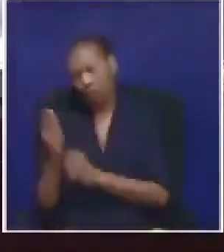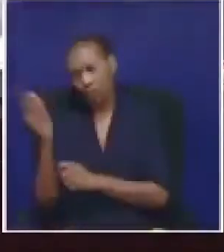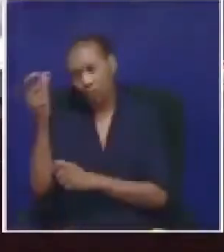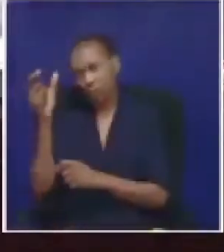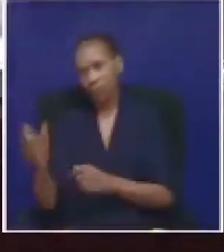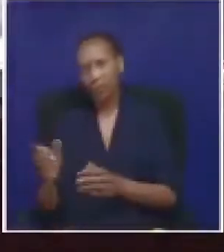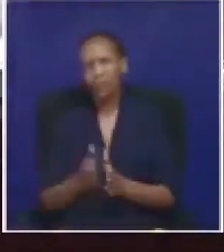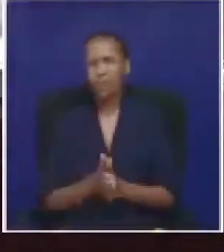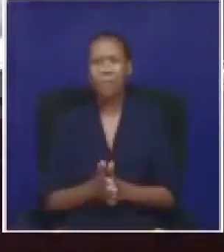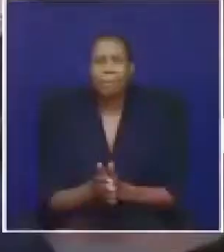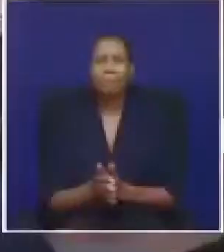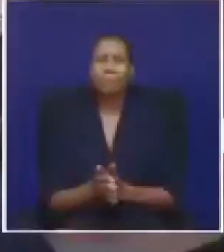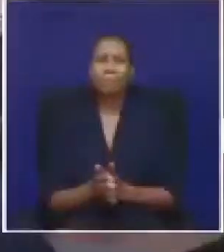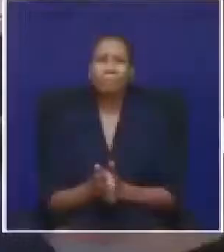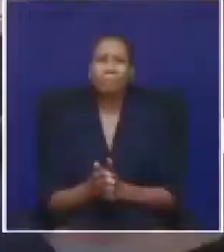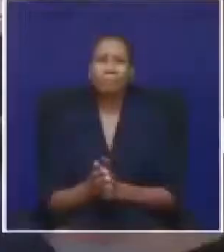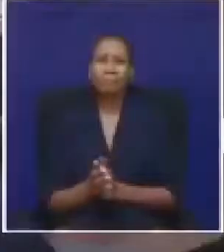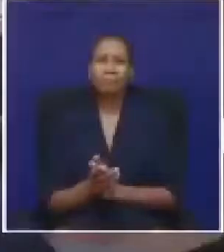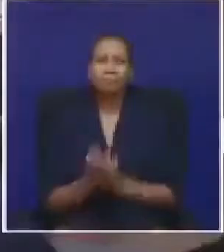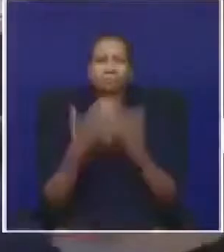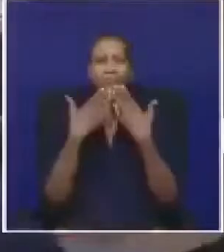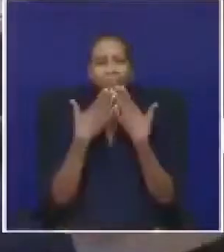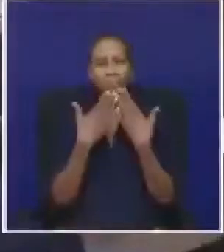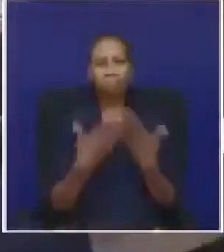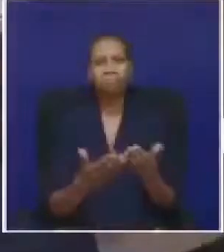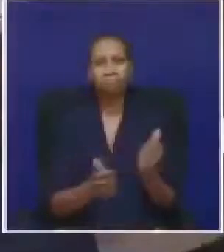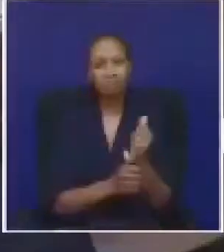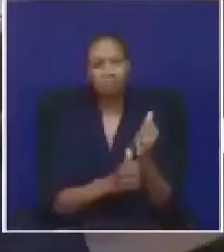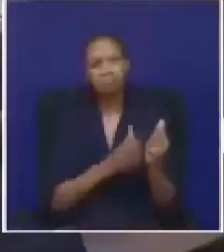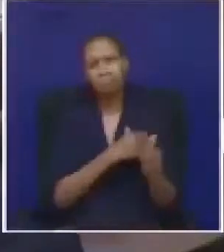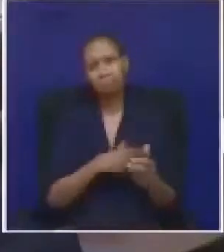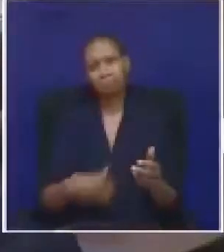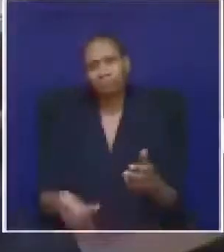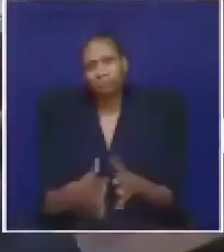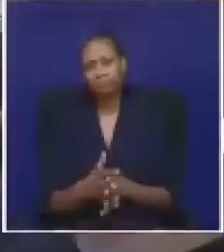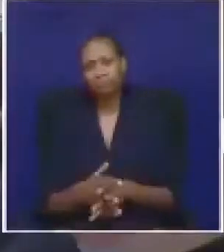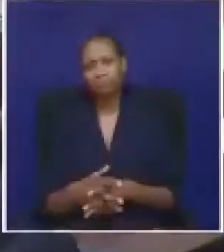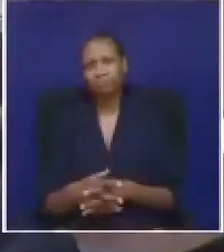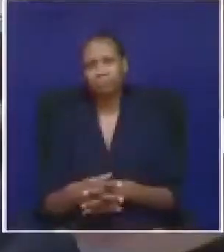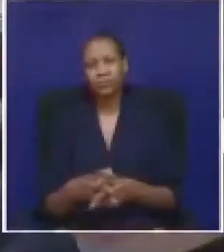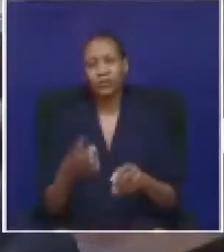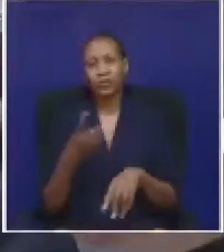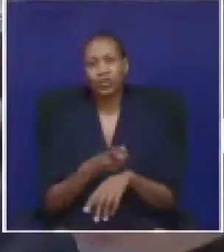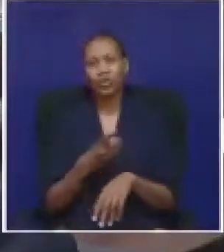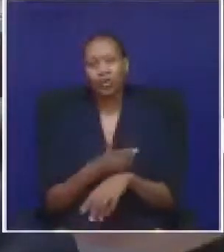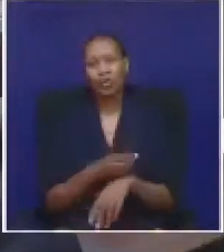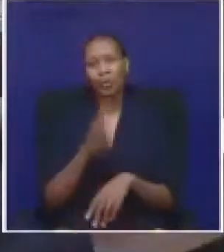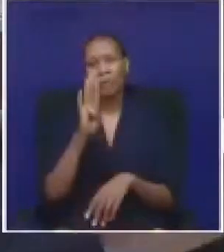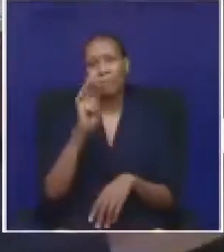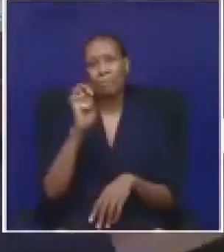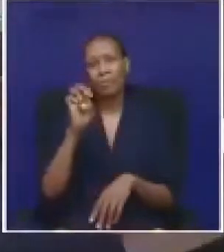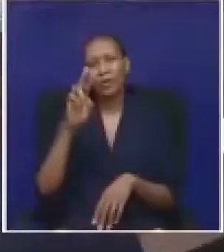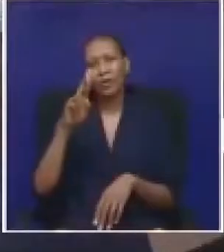Speaker. Thank you very much, Honorable Deputy President. Honorable Dr. M.J. Burker.